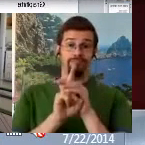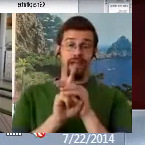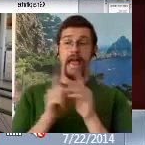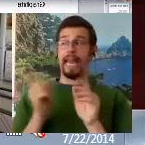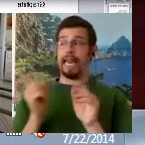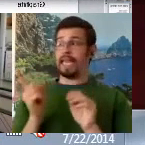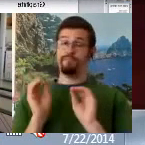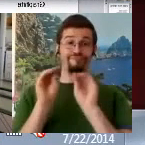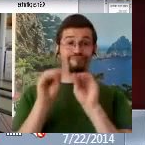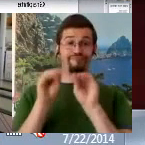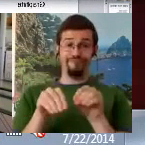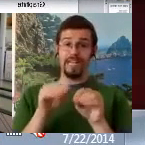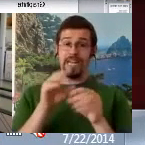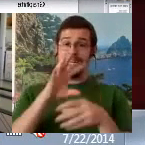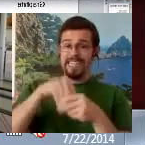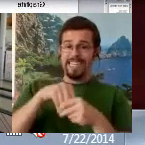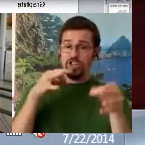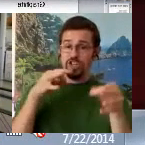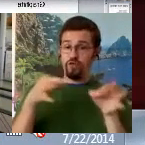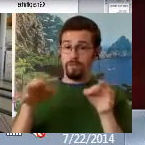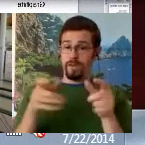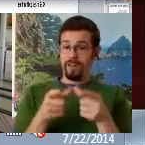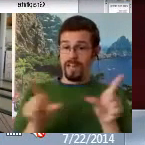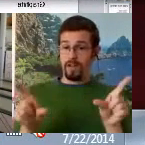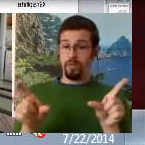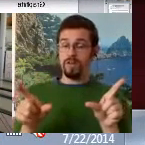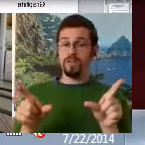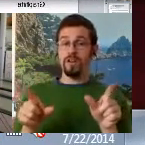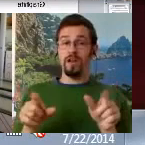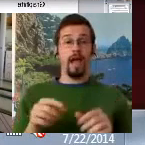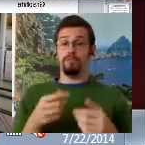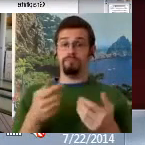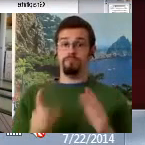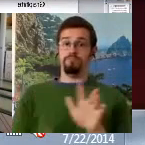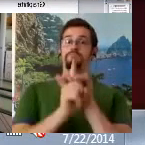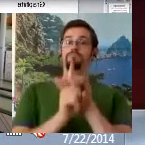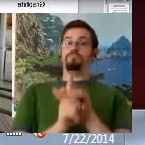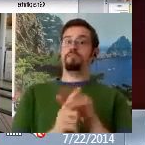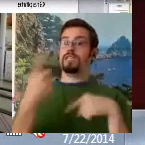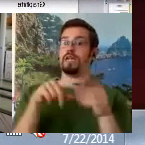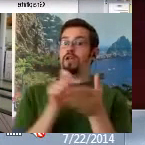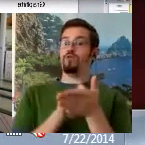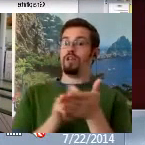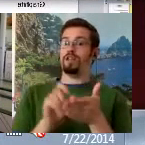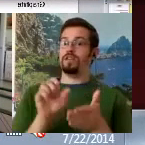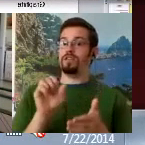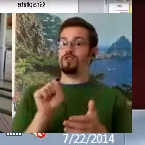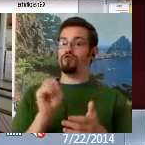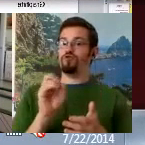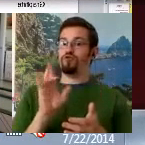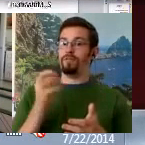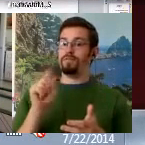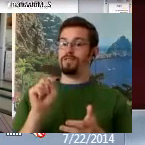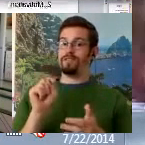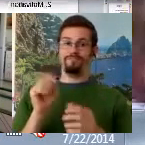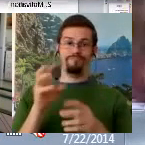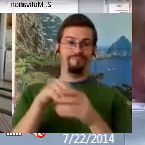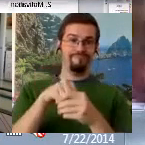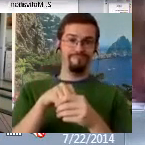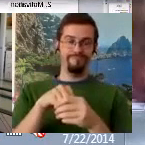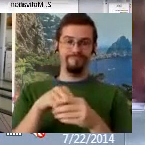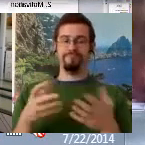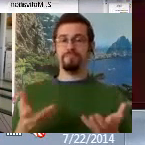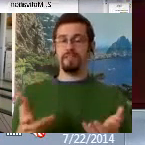description language, and he actually got the SignWriting to appear. It was quite amazing. Yes. All right,